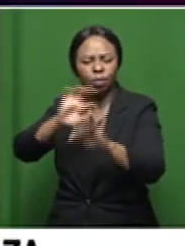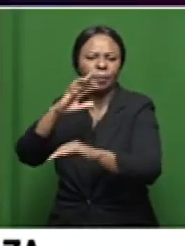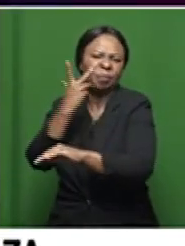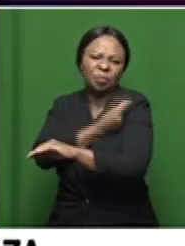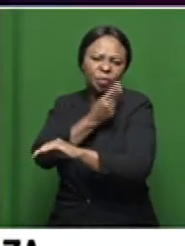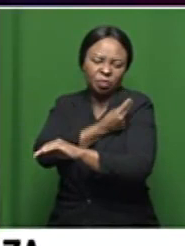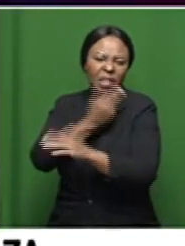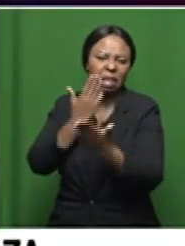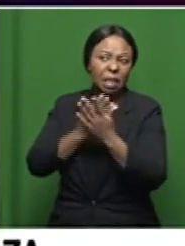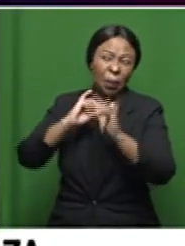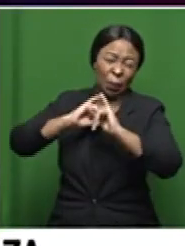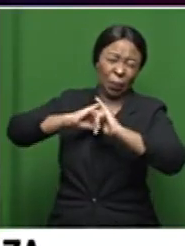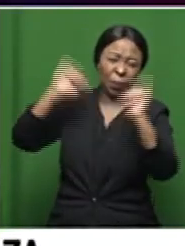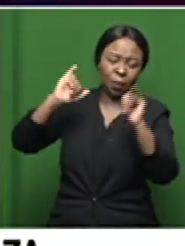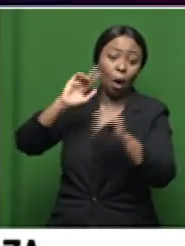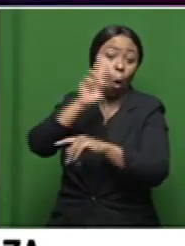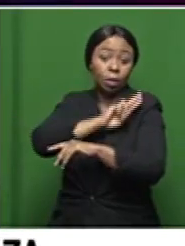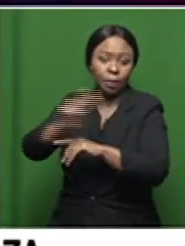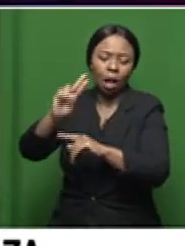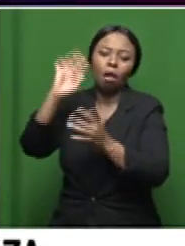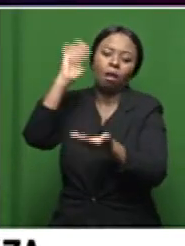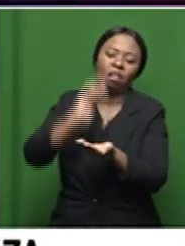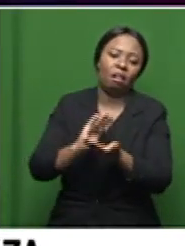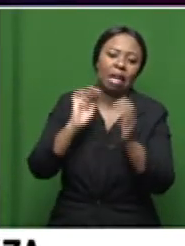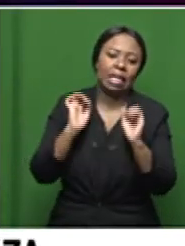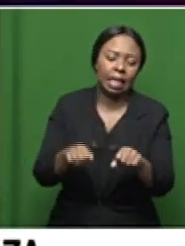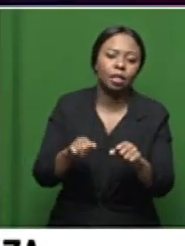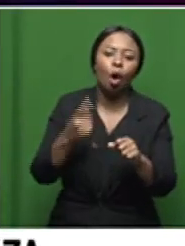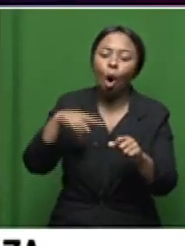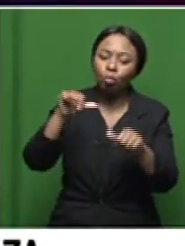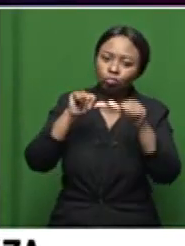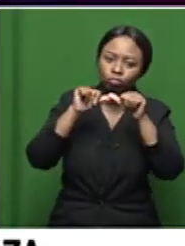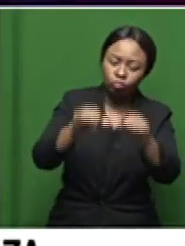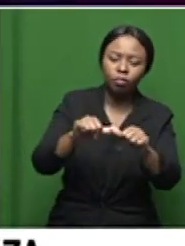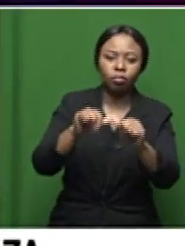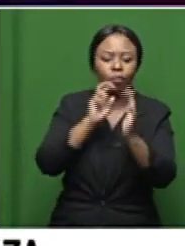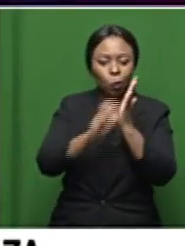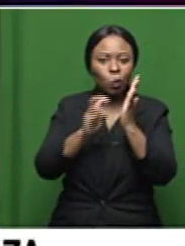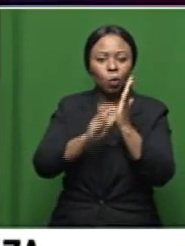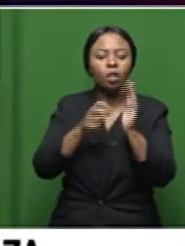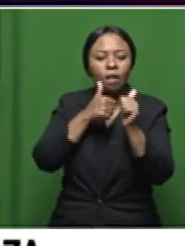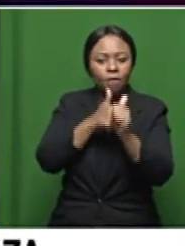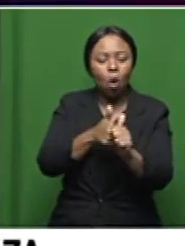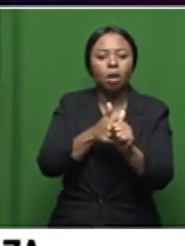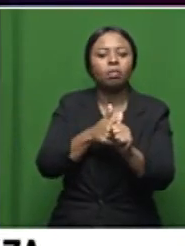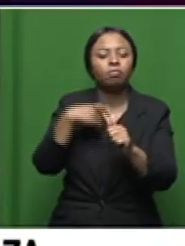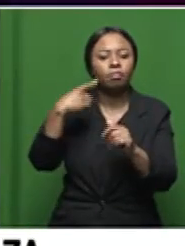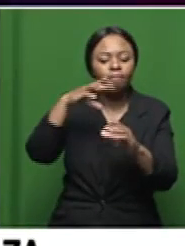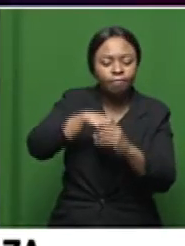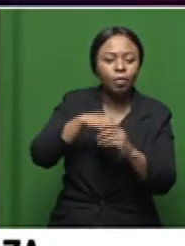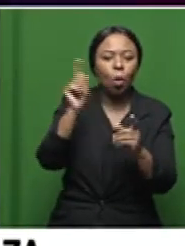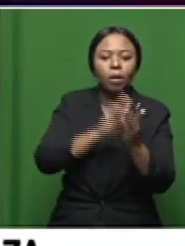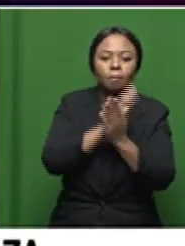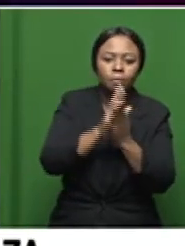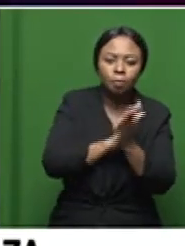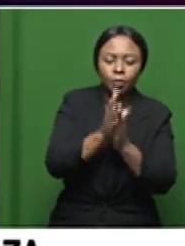lower severity and hospitalizations. Let us all continue to take precautionary measures, and these include regularly washing our hands with